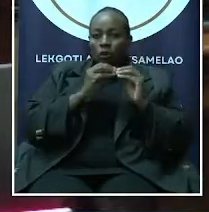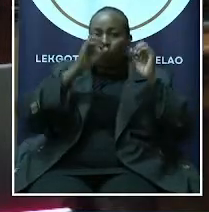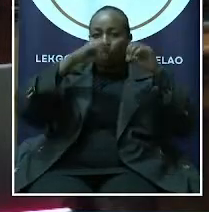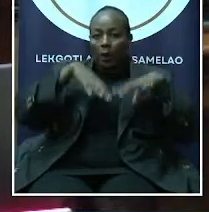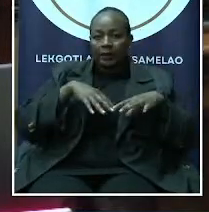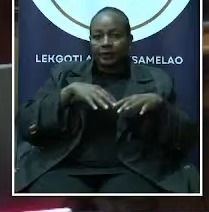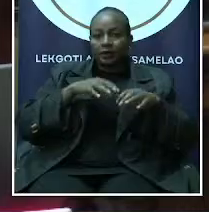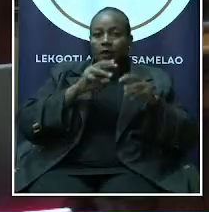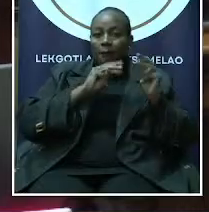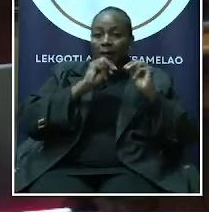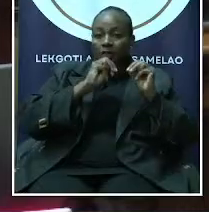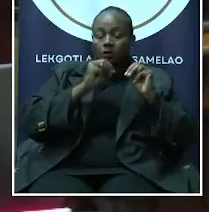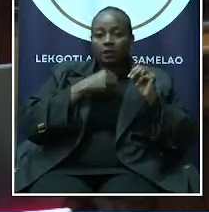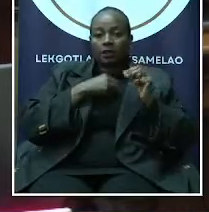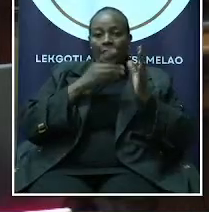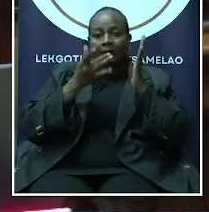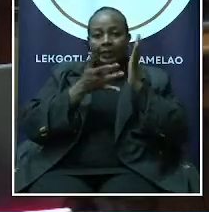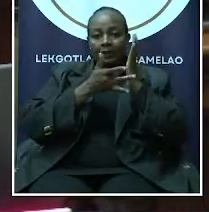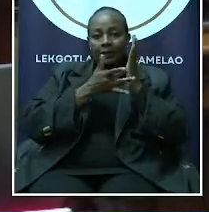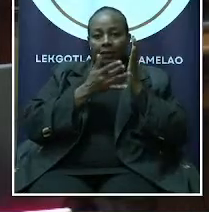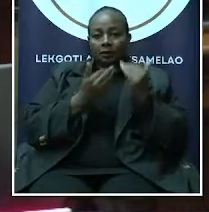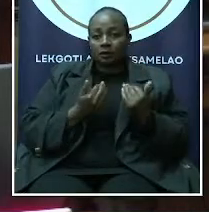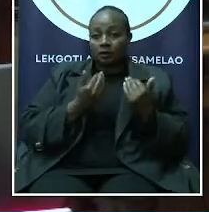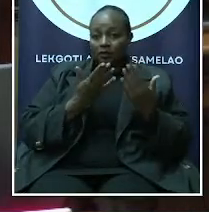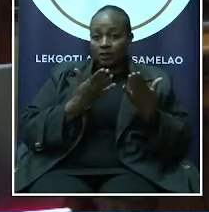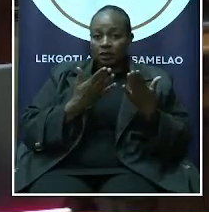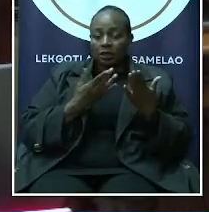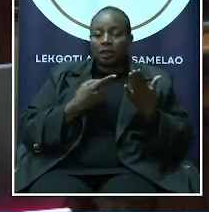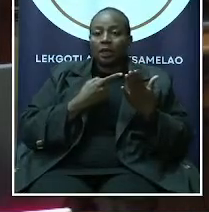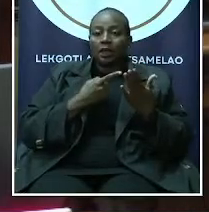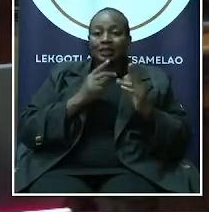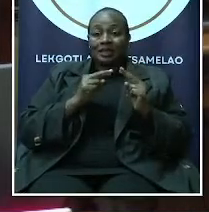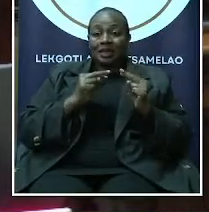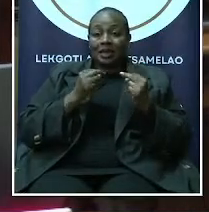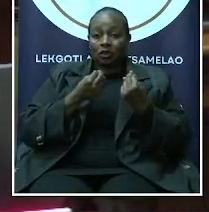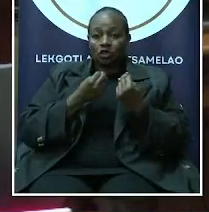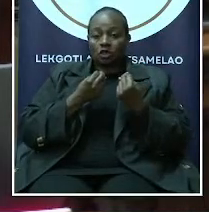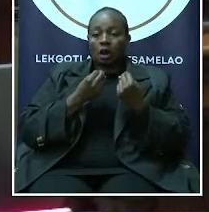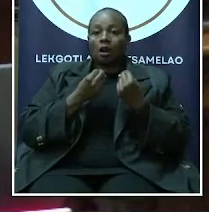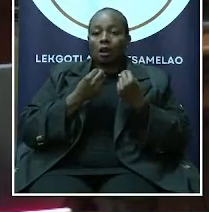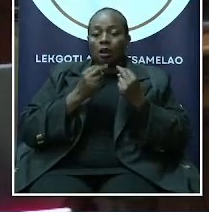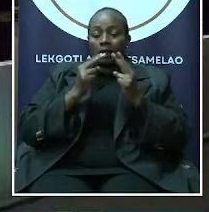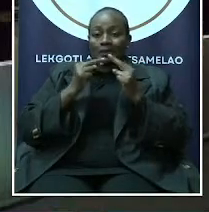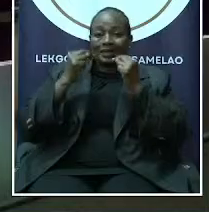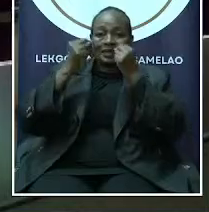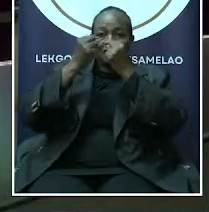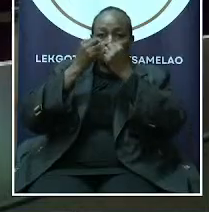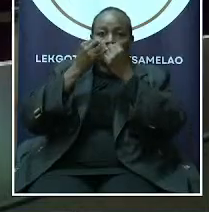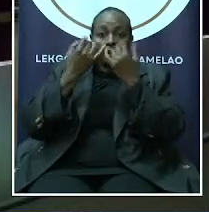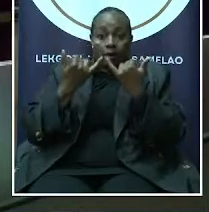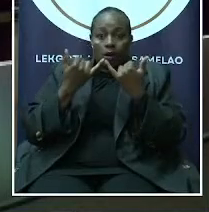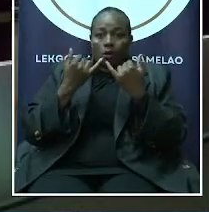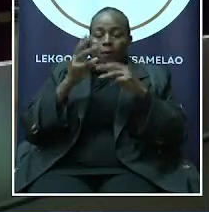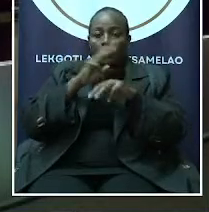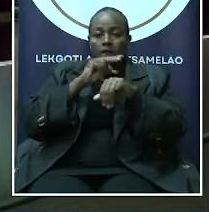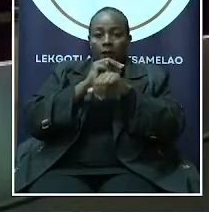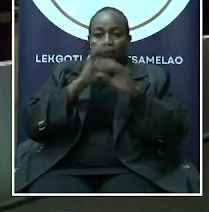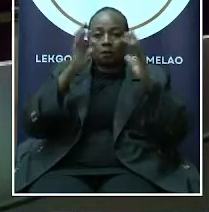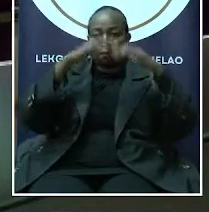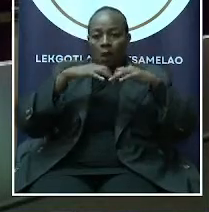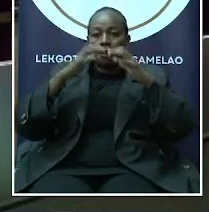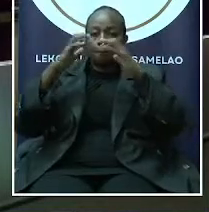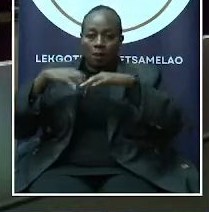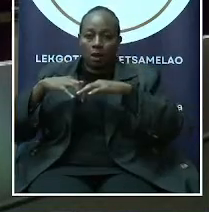and digital services, which we all know is a national crisis at the moment. Municipalities are collapsing. And so